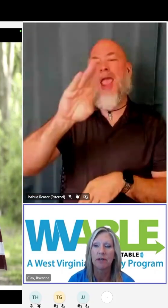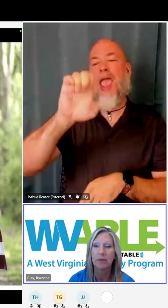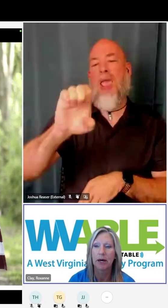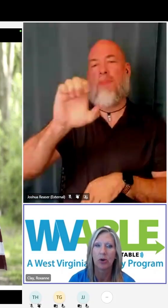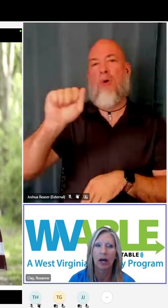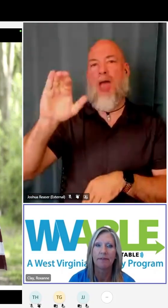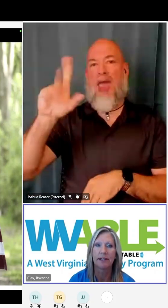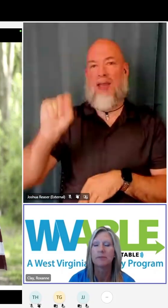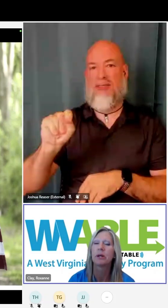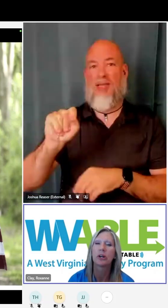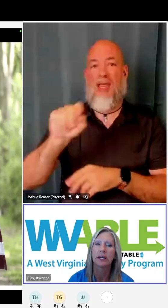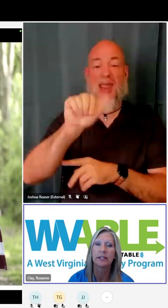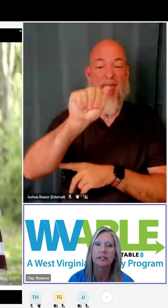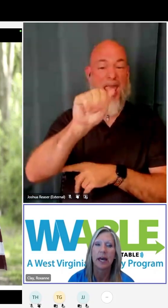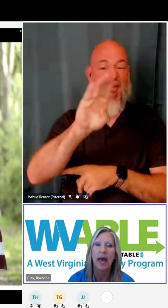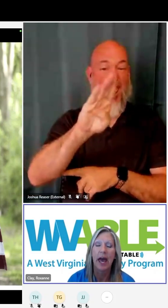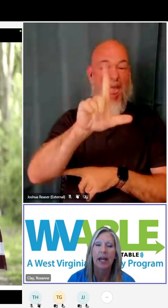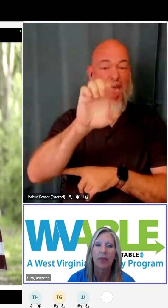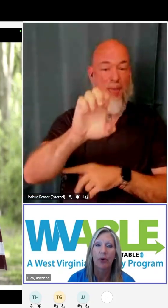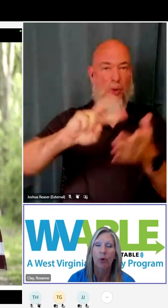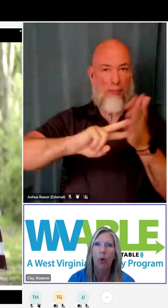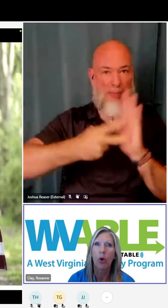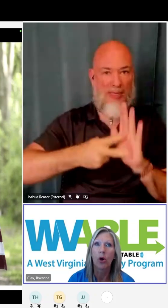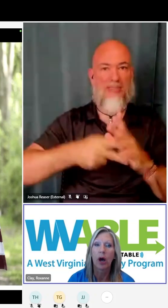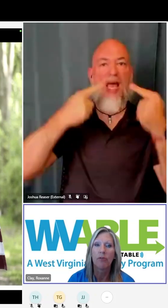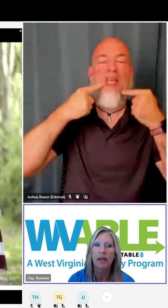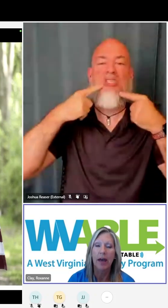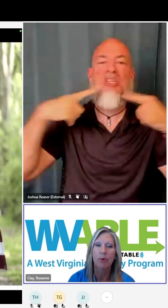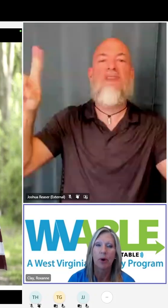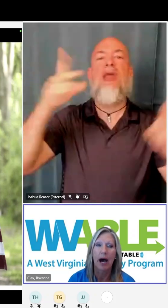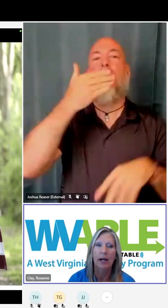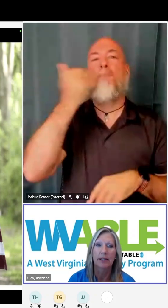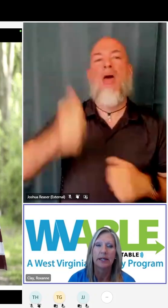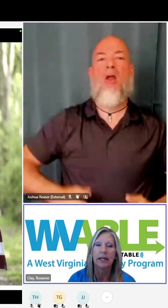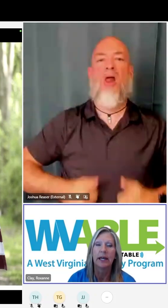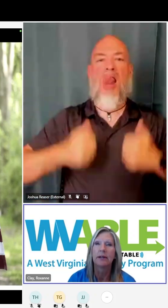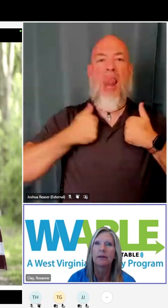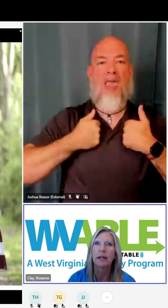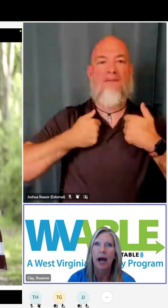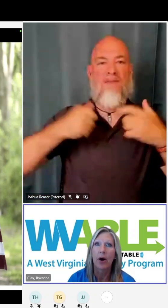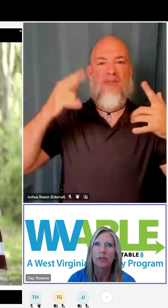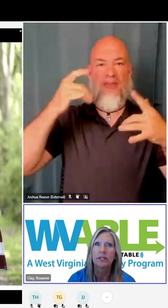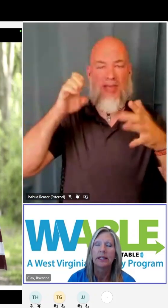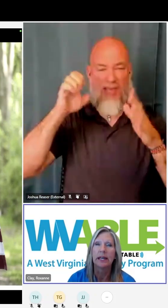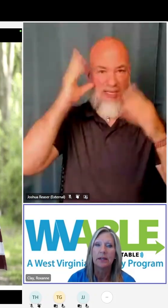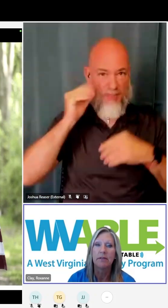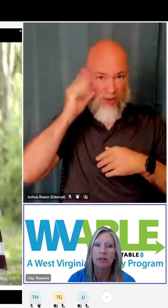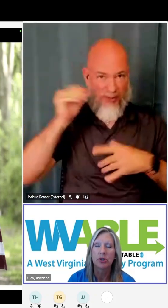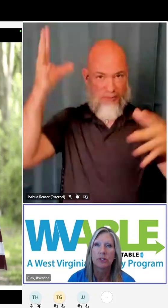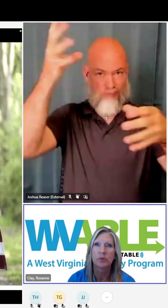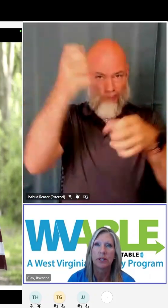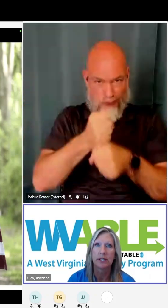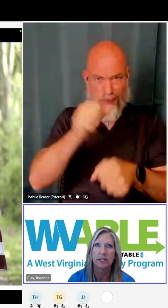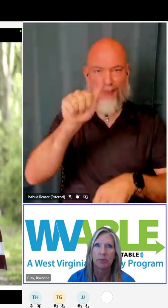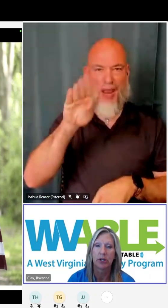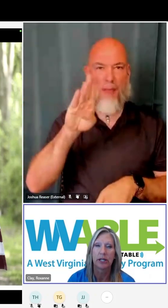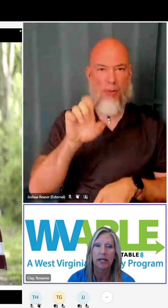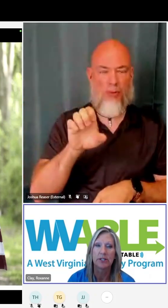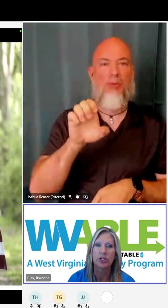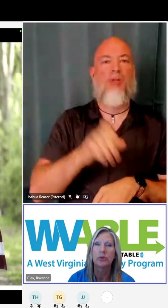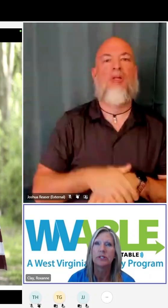for Achieving a Better Life Experience. And at the core of the ABLE Act, it allows individuals